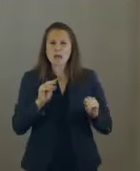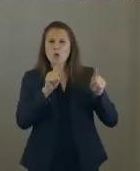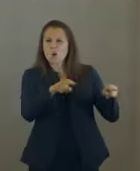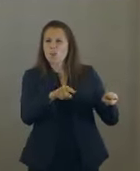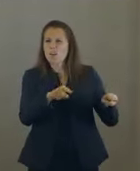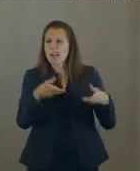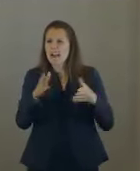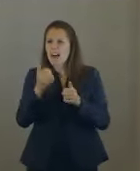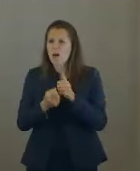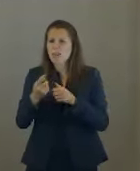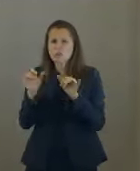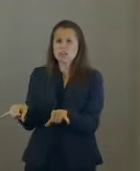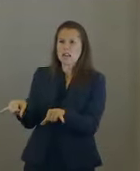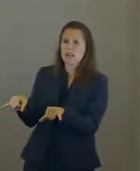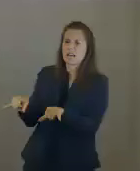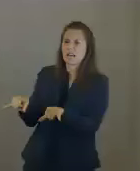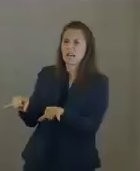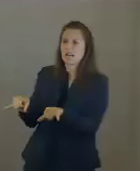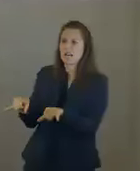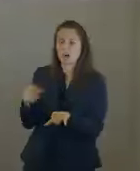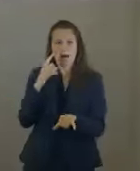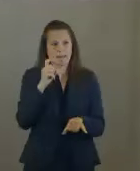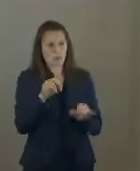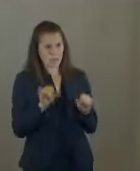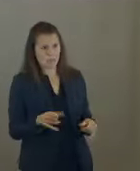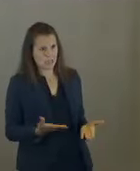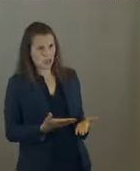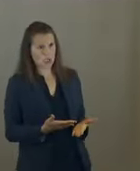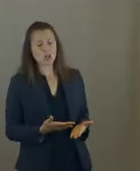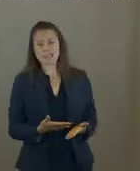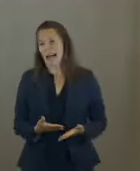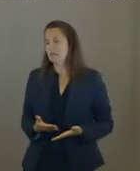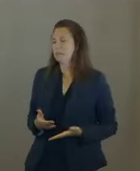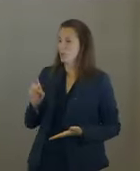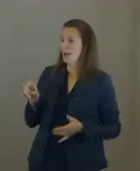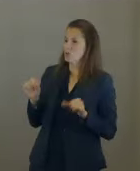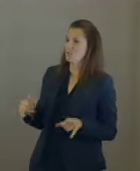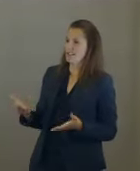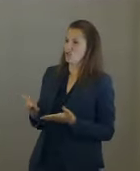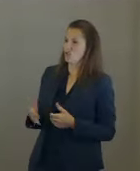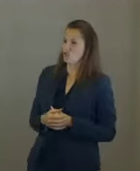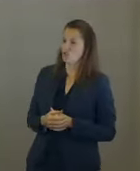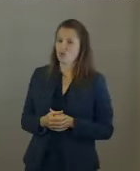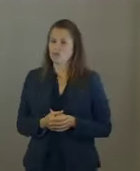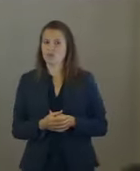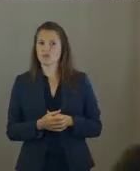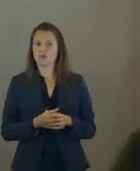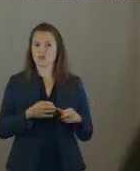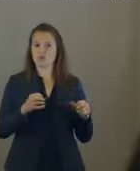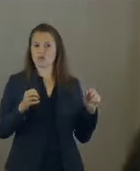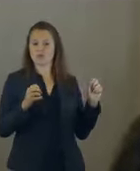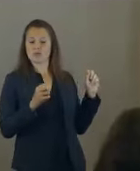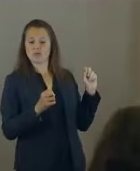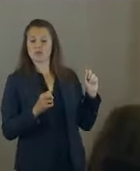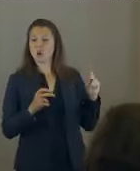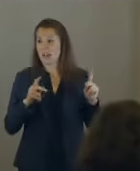and Let them stay. I think we need to stay here. Yeah, It was logistically, I think we need. Oh, We really? have to stay.